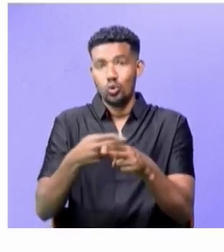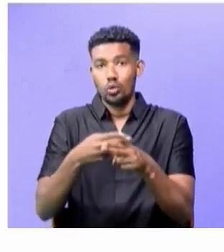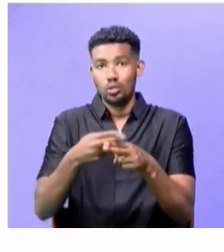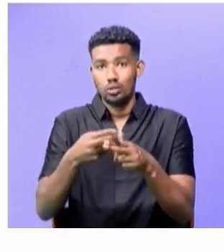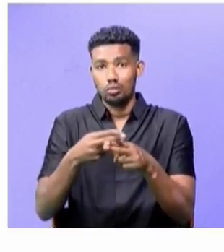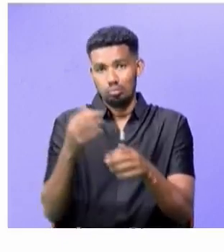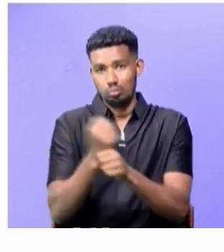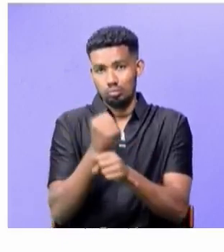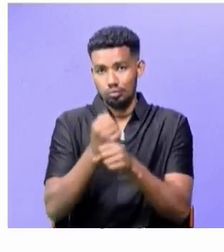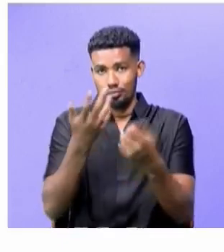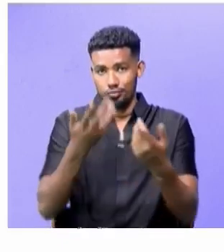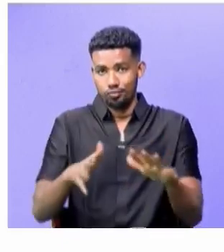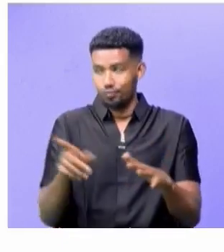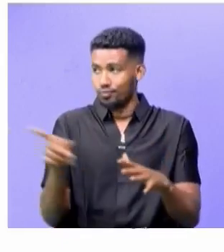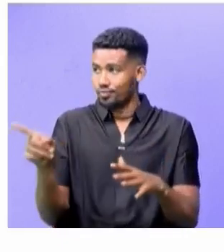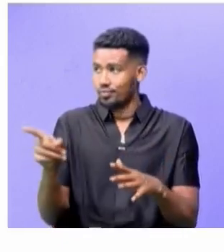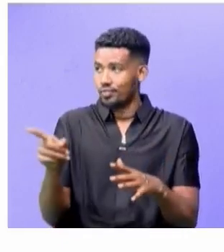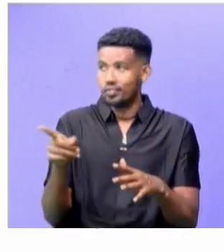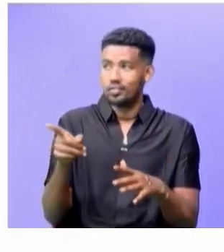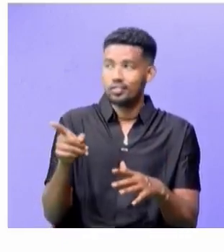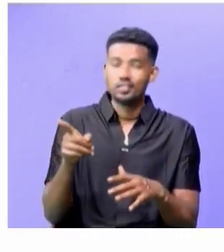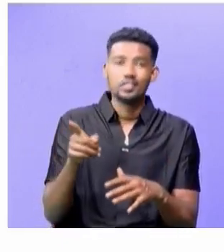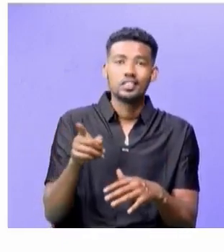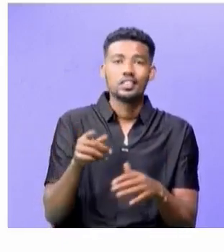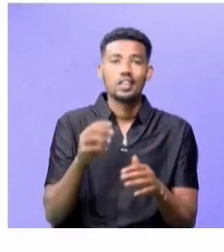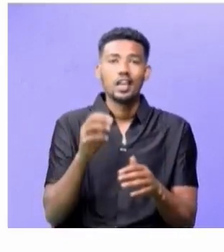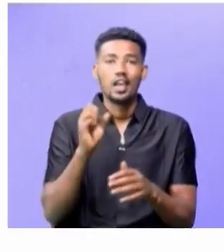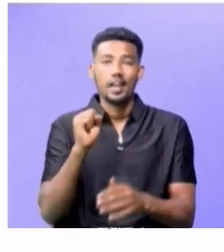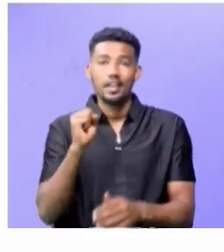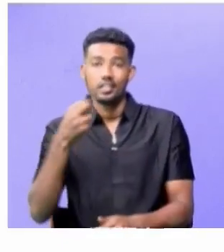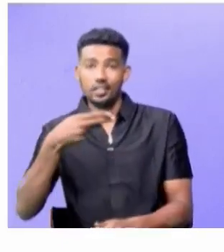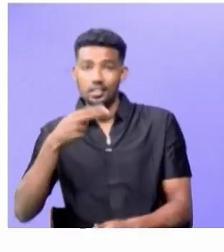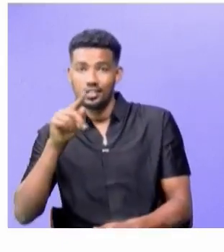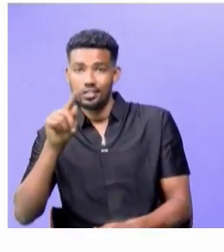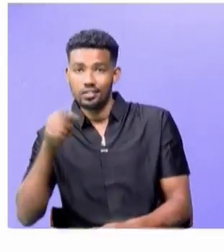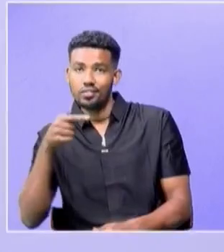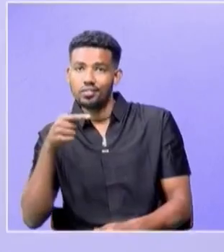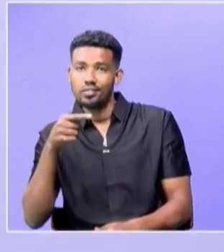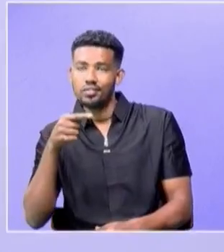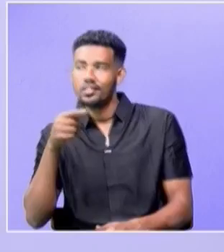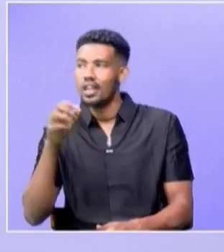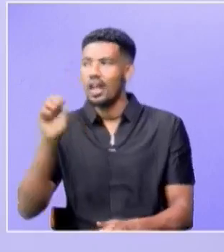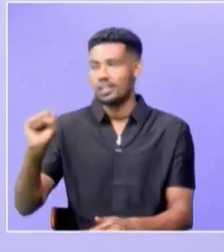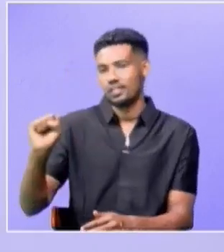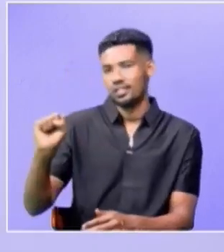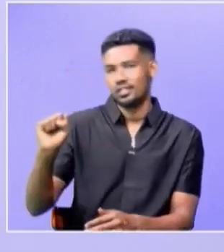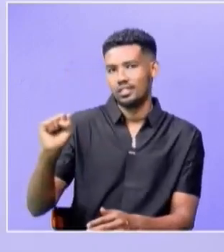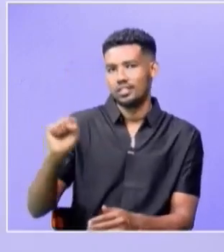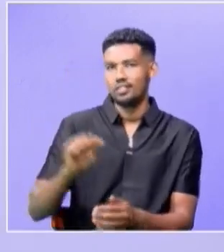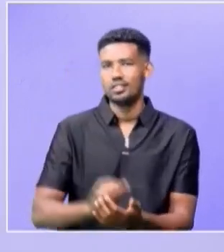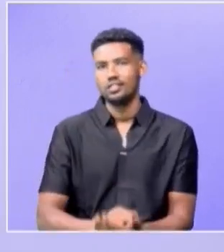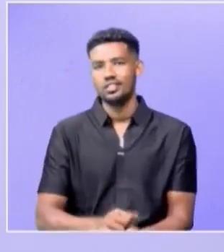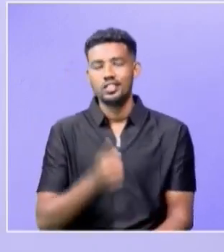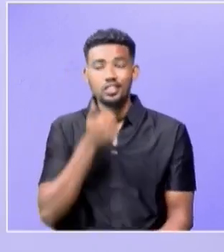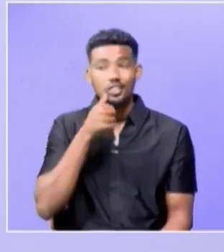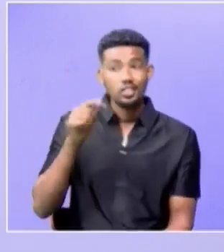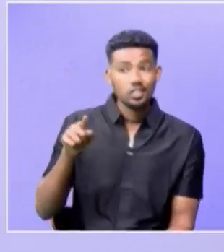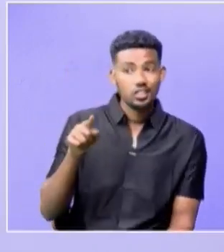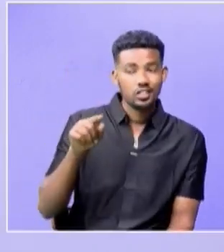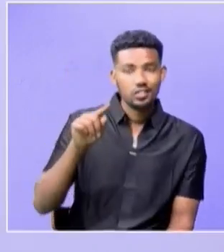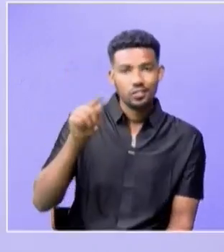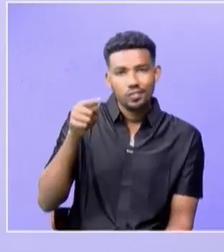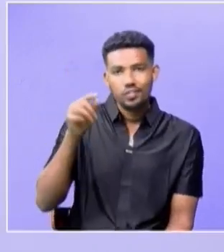She. Here is apostrophe. And this. She is. She's. She is. This is the